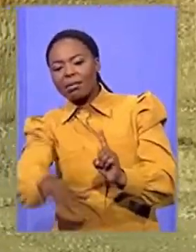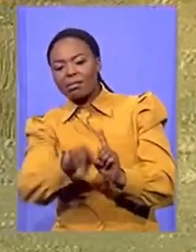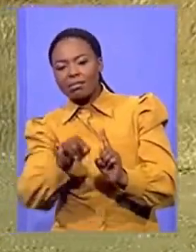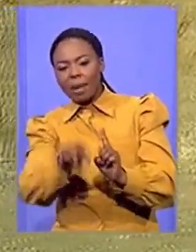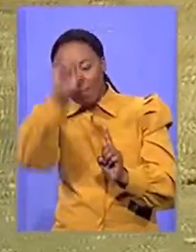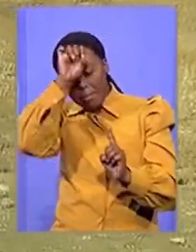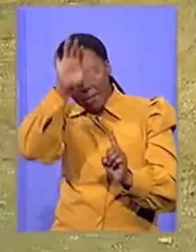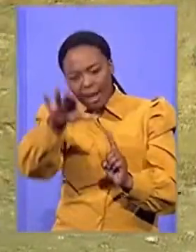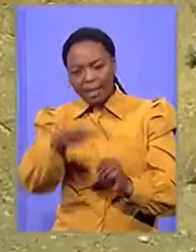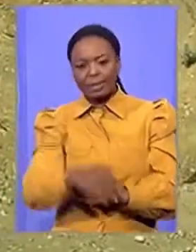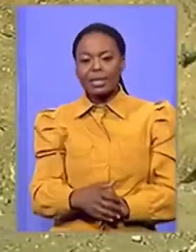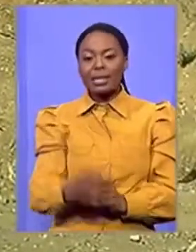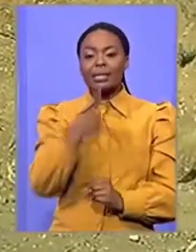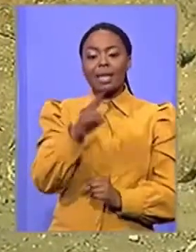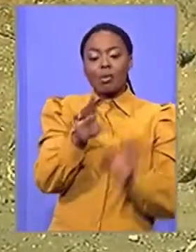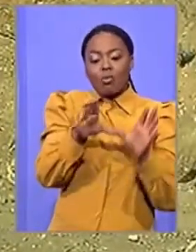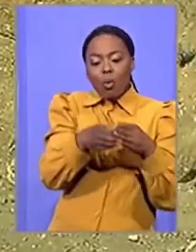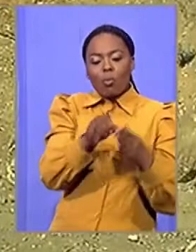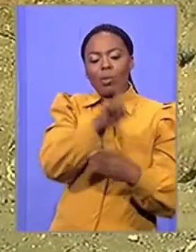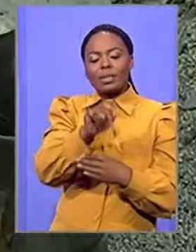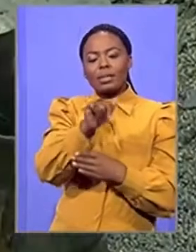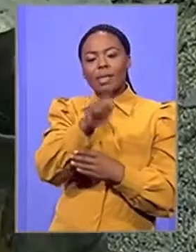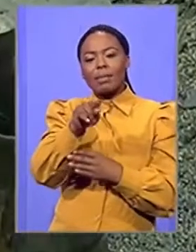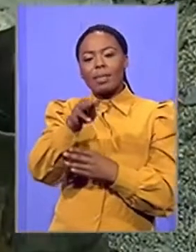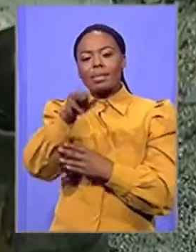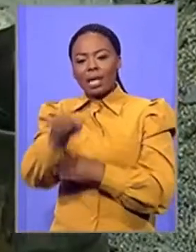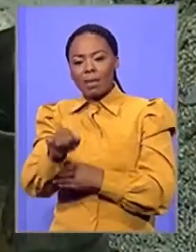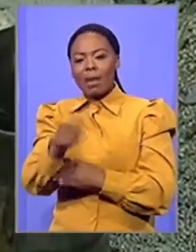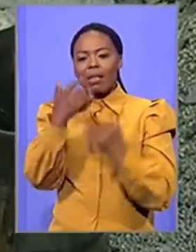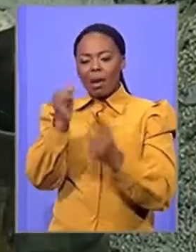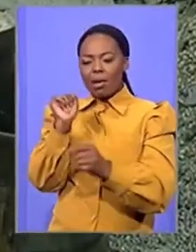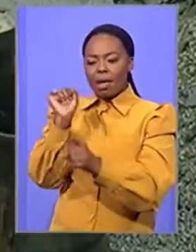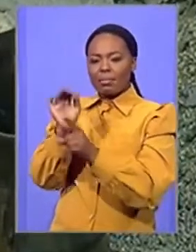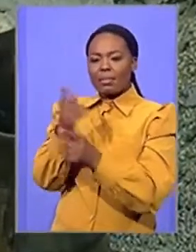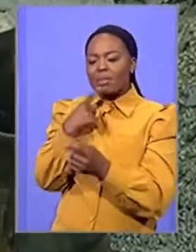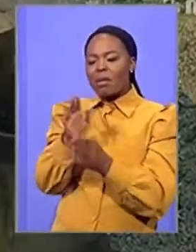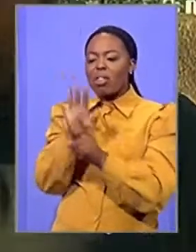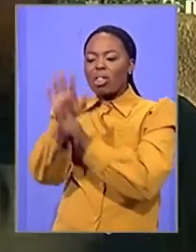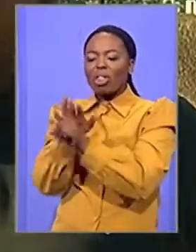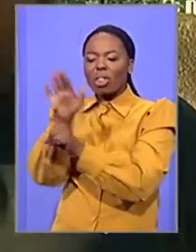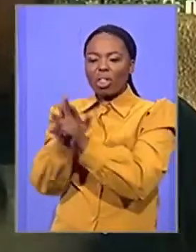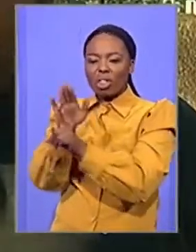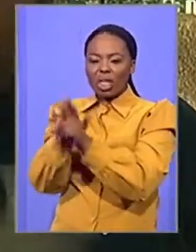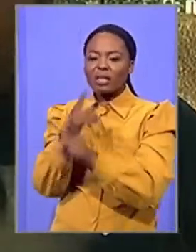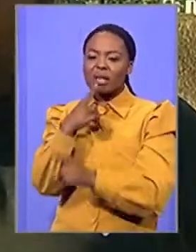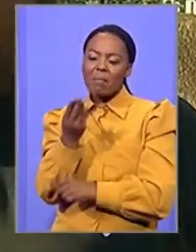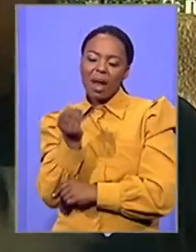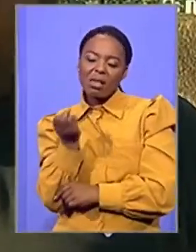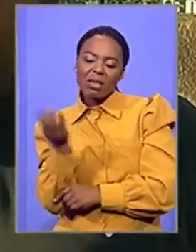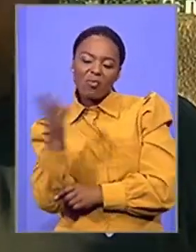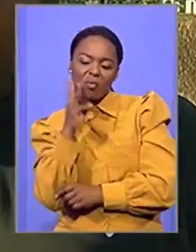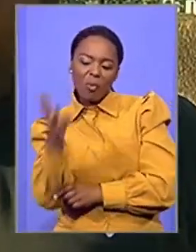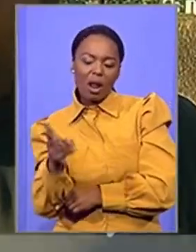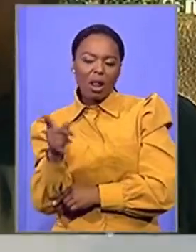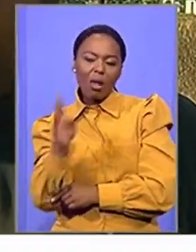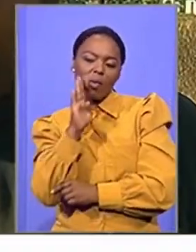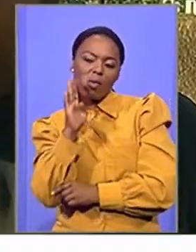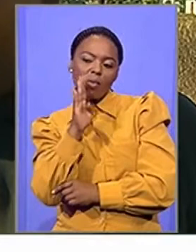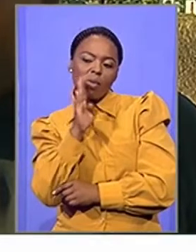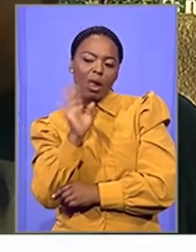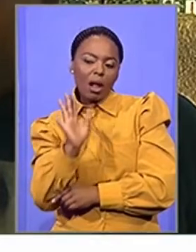o bolela gore barafi ba dizamazama ba pitimetša badudi ka go ba tshepiša mašeleng. Seemo se se leng gona ka